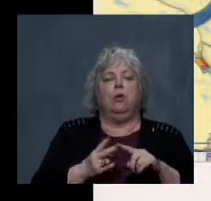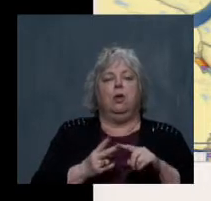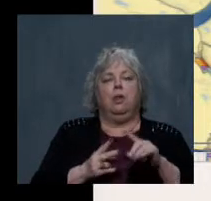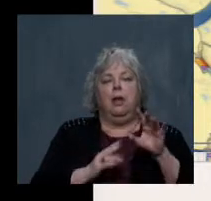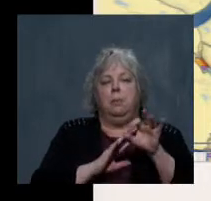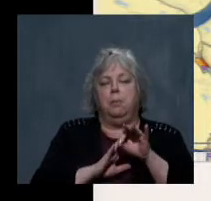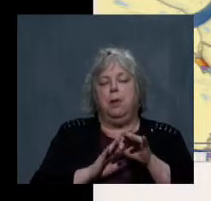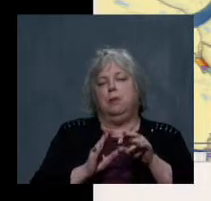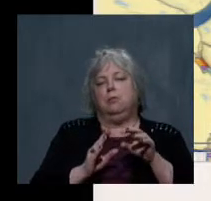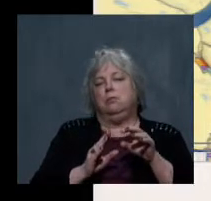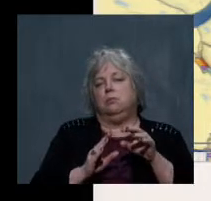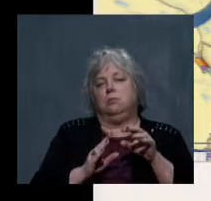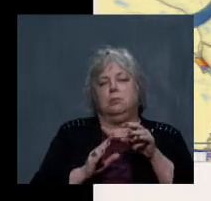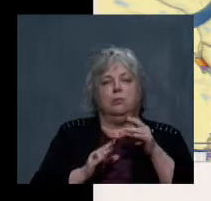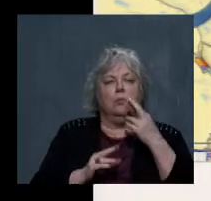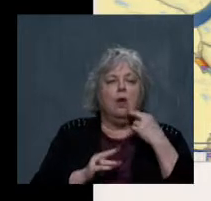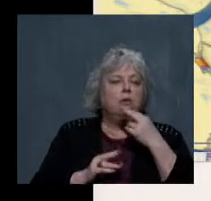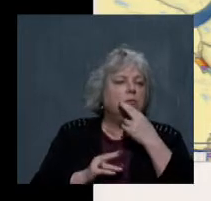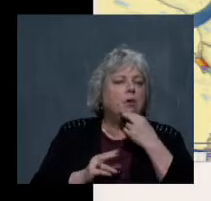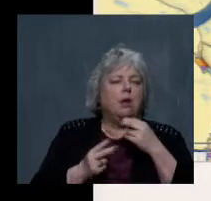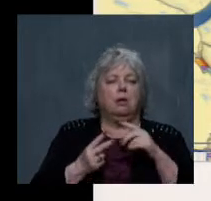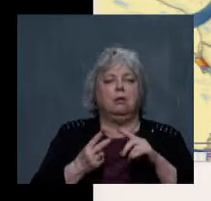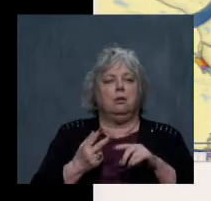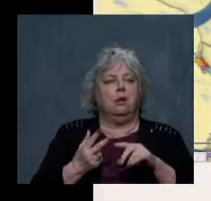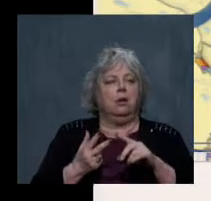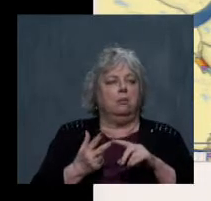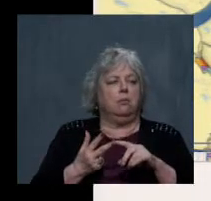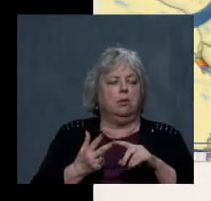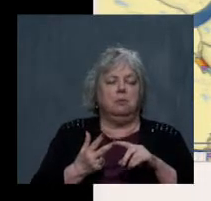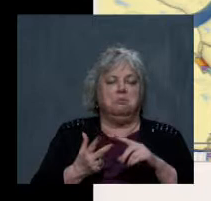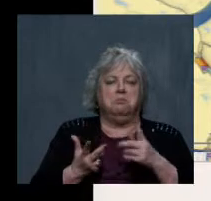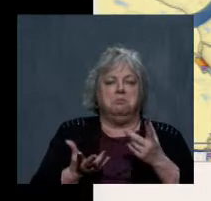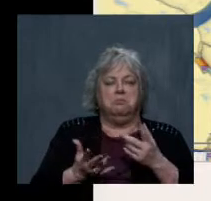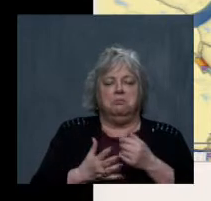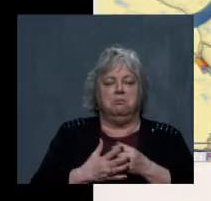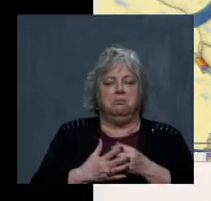restaurants. And, you know,